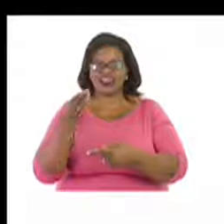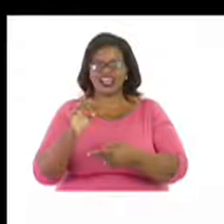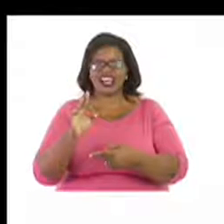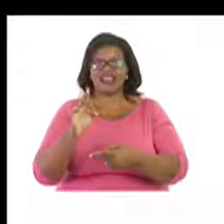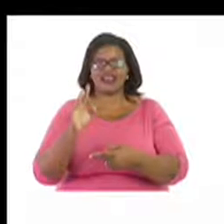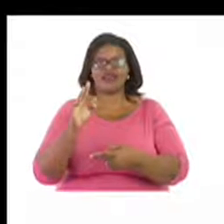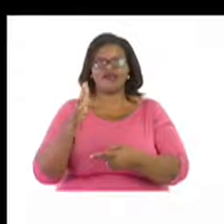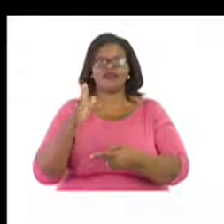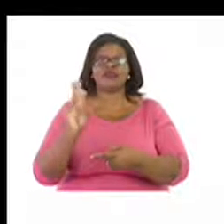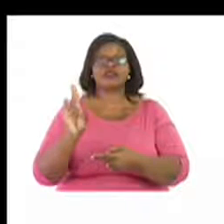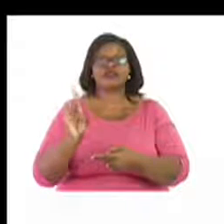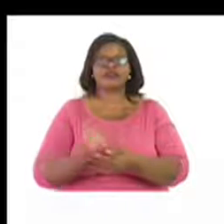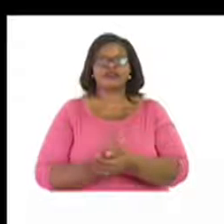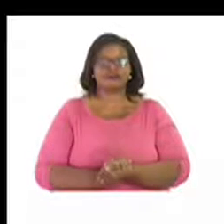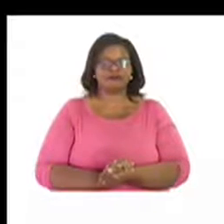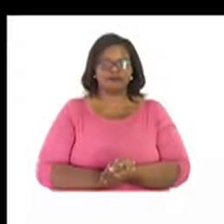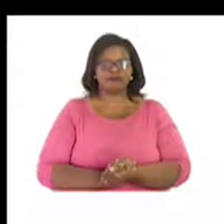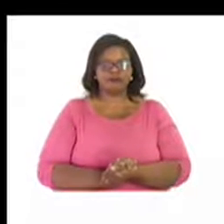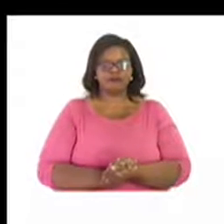1,957,